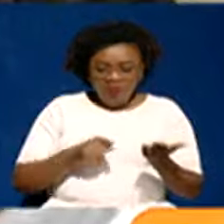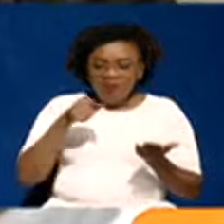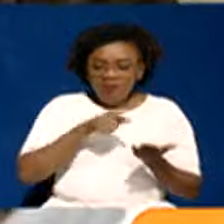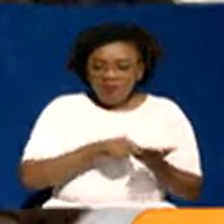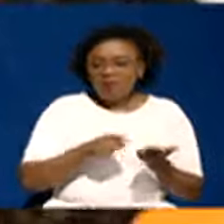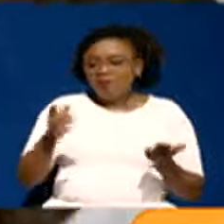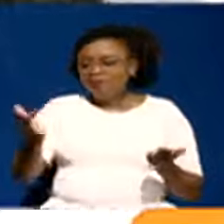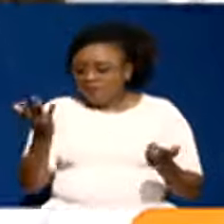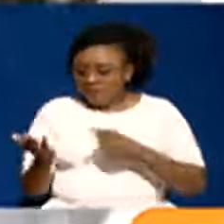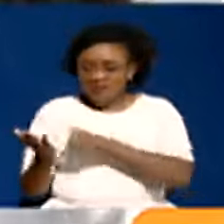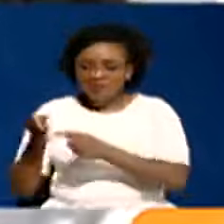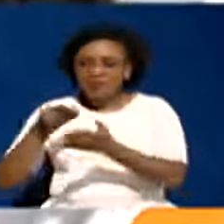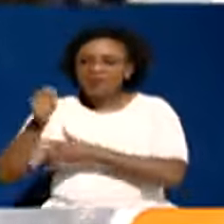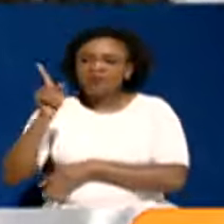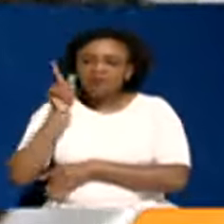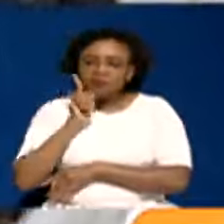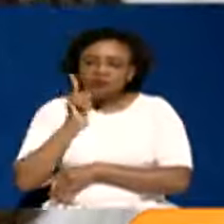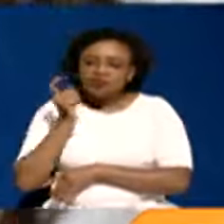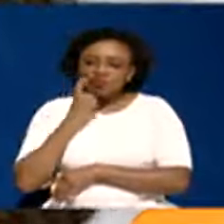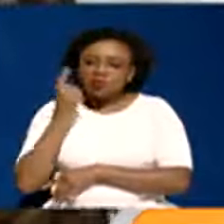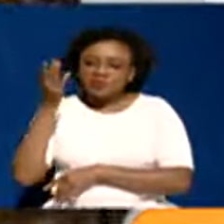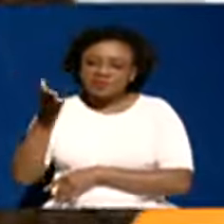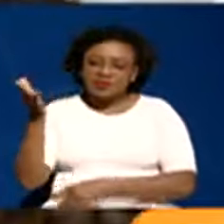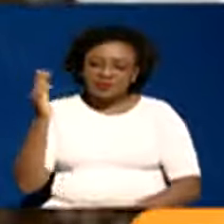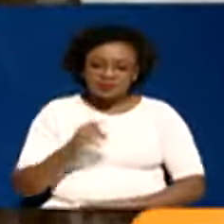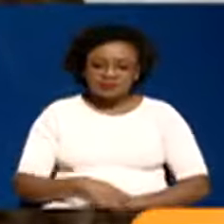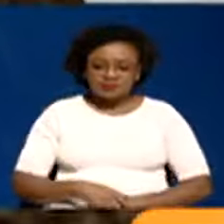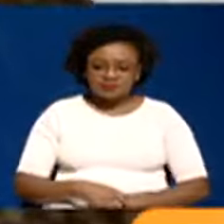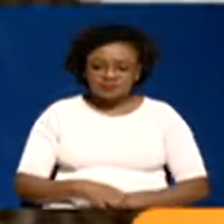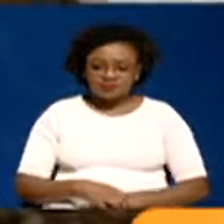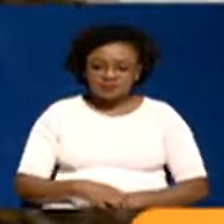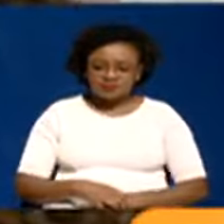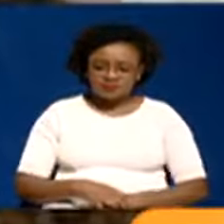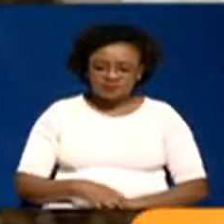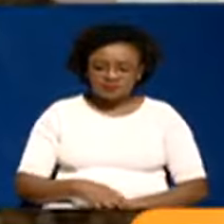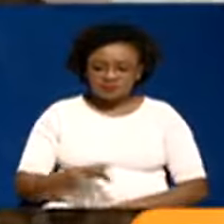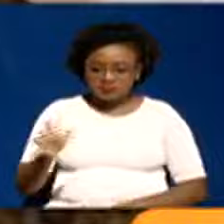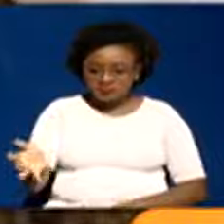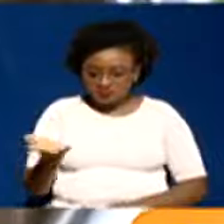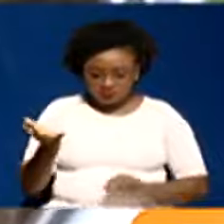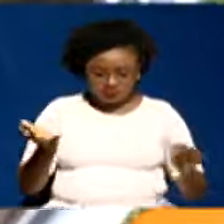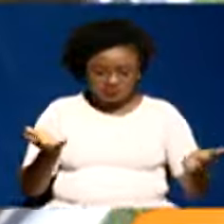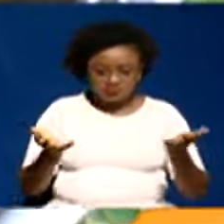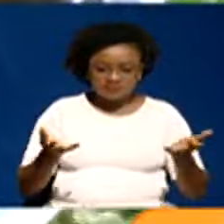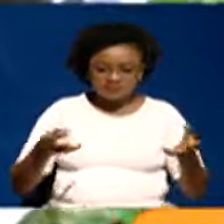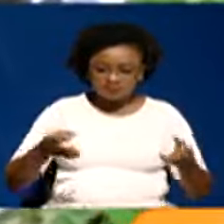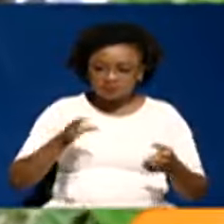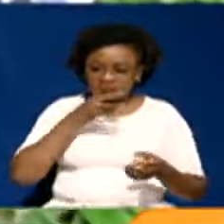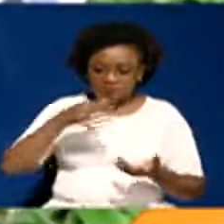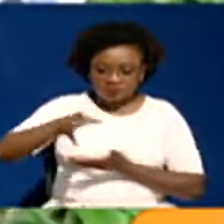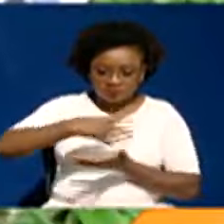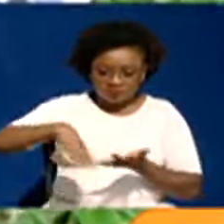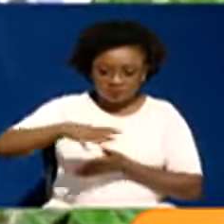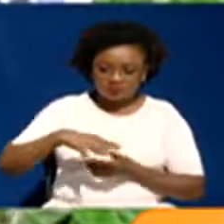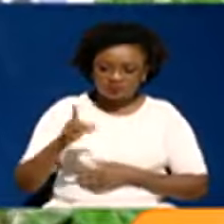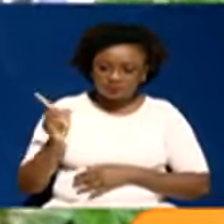the farmers say is the legitimate fertilizer. In one bowl, they dissolved the fertilizer from the privately owned store.